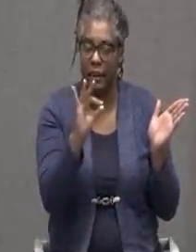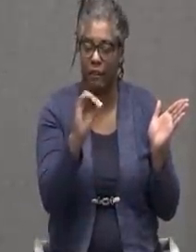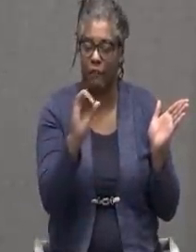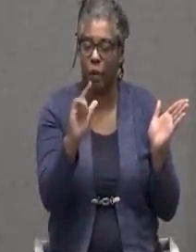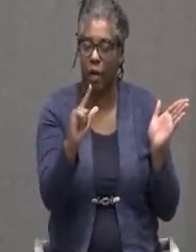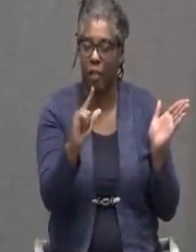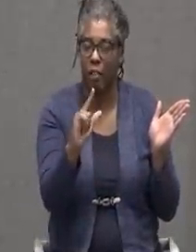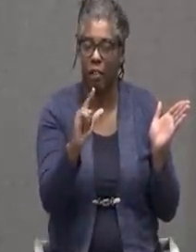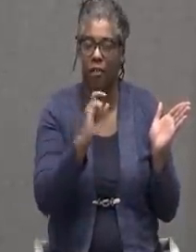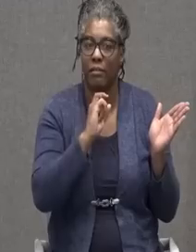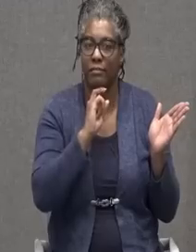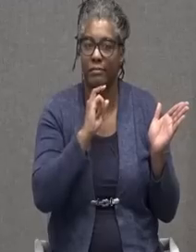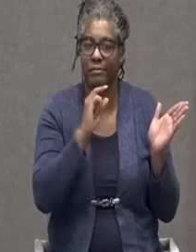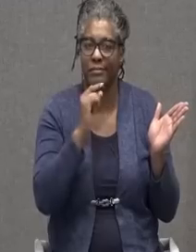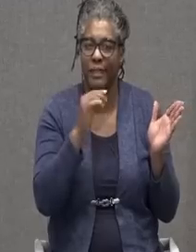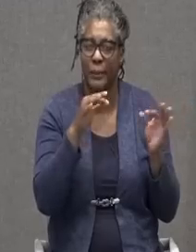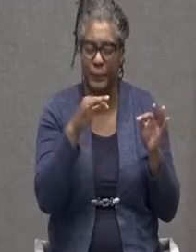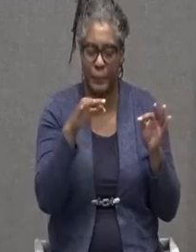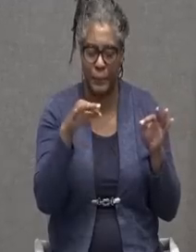Here you could see.